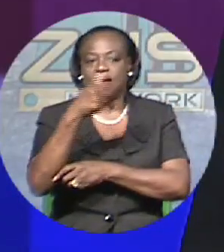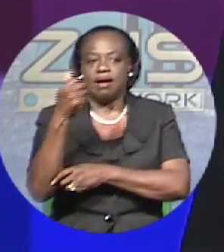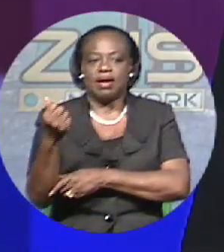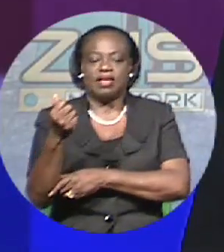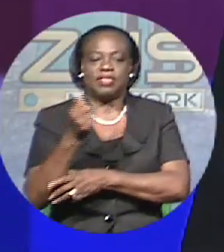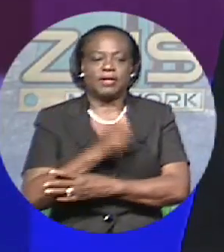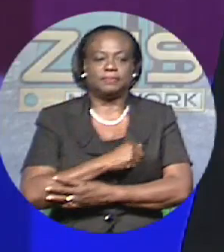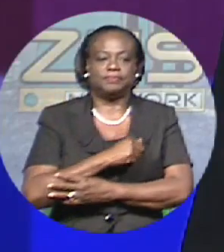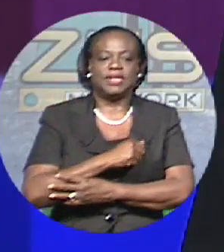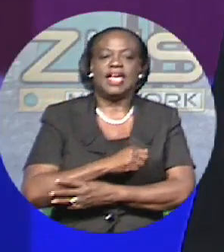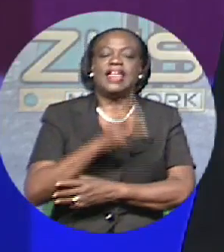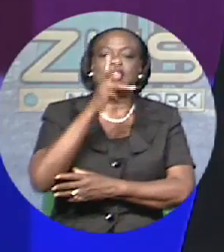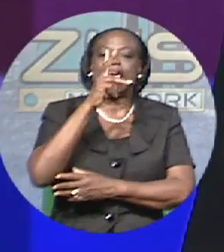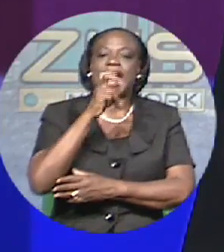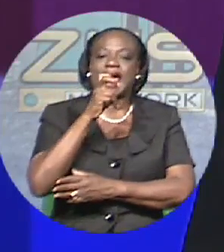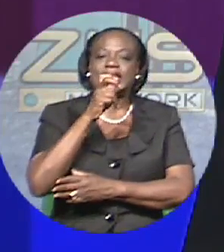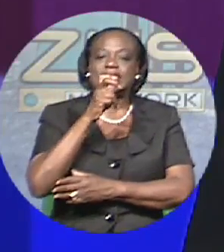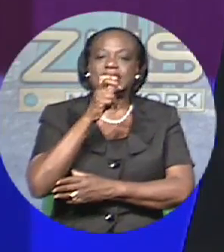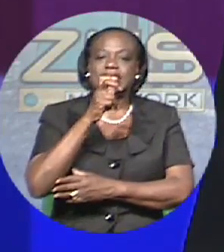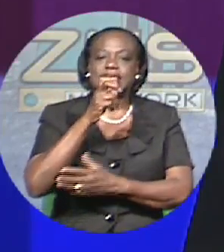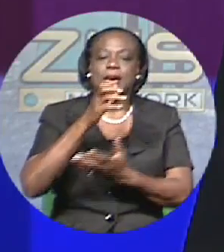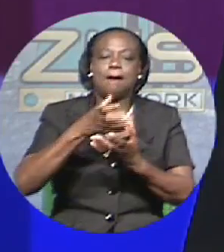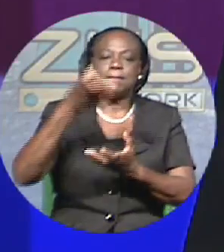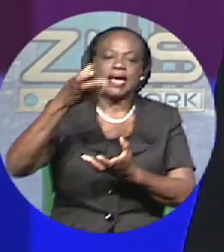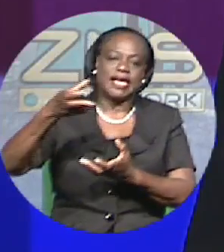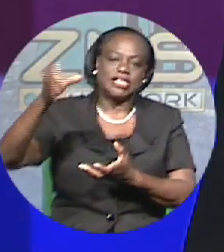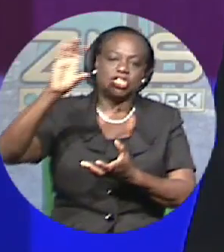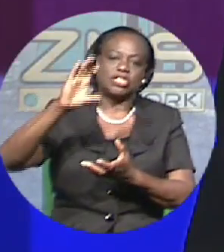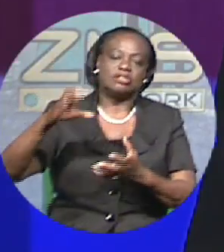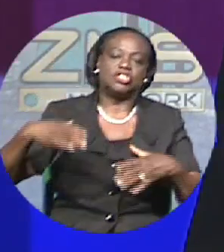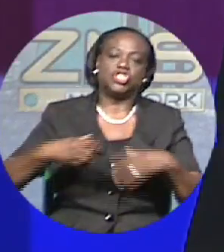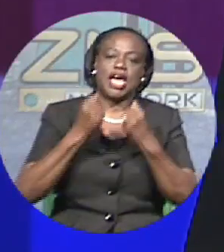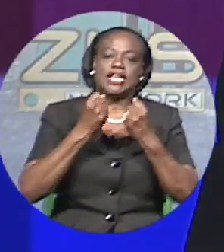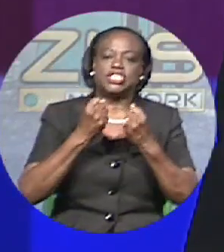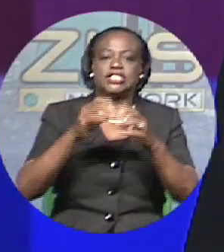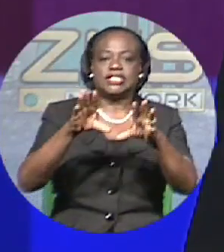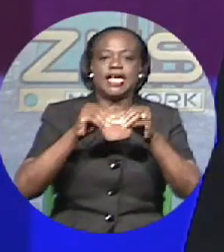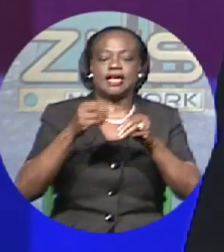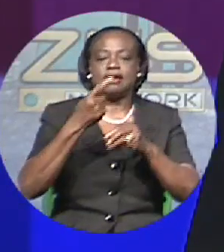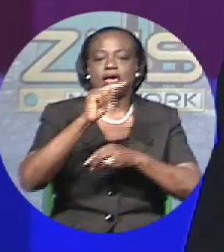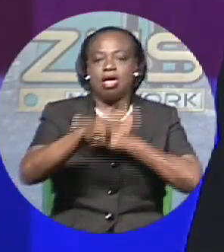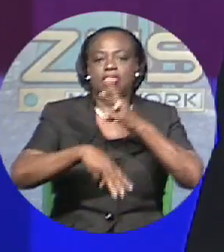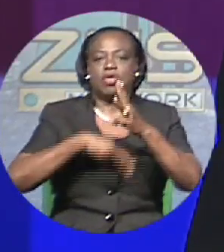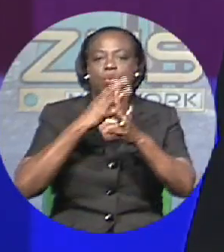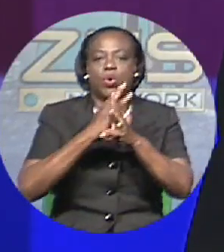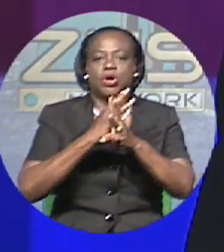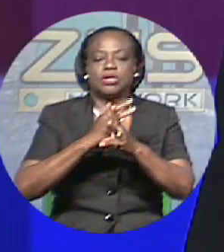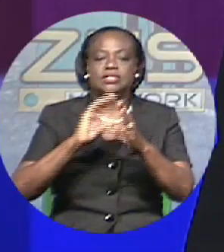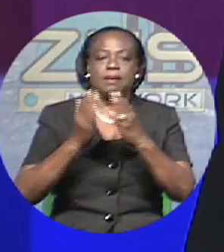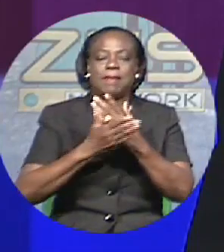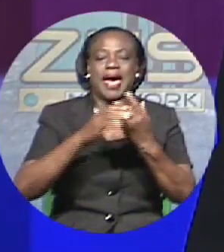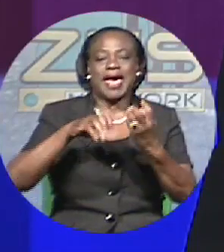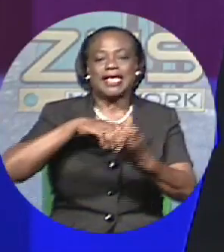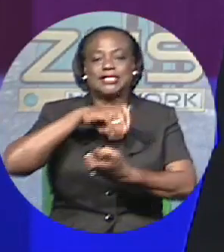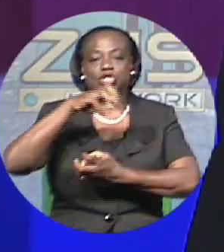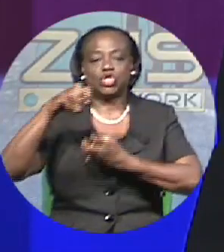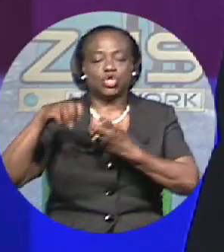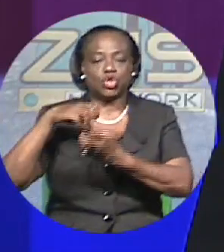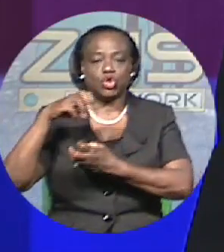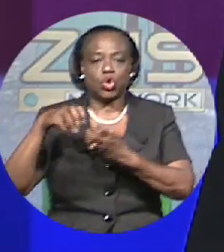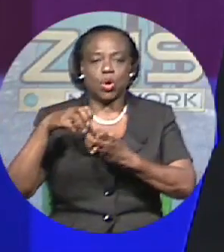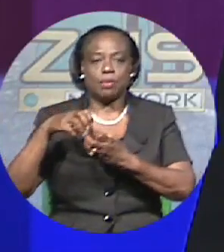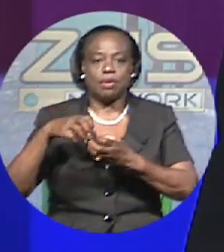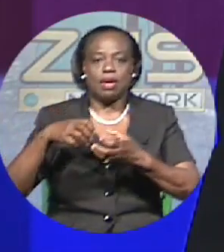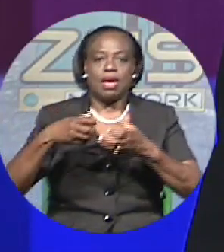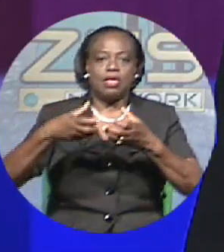ALS Ice Bucket Challenge has taken the world by storm. Nominated participants are filmed having a bucket of ice water poured on their heads in order to promote